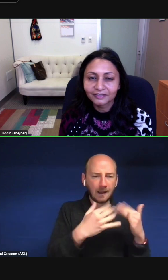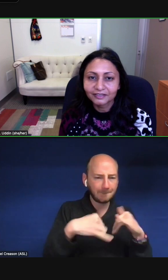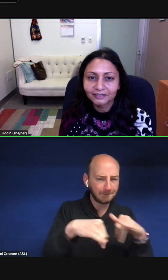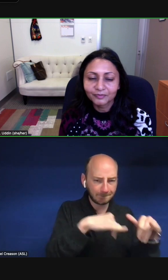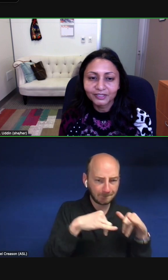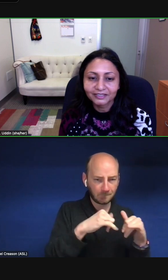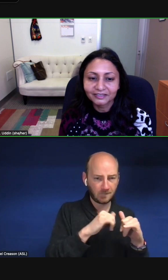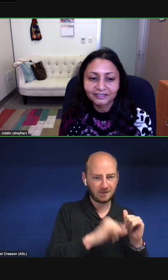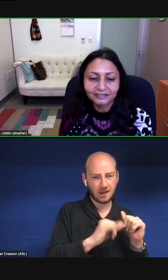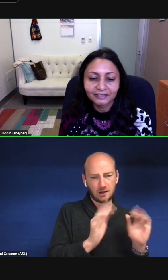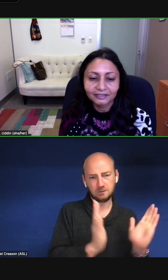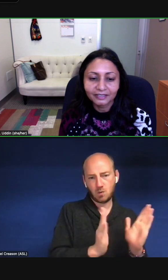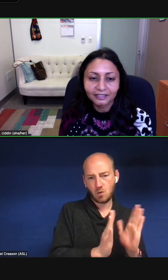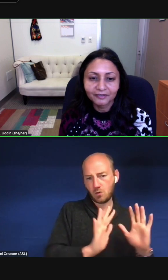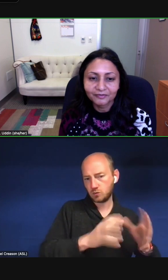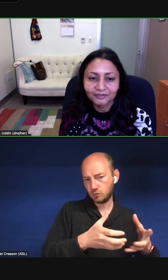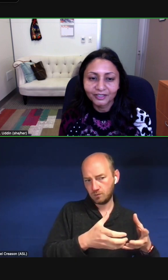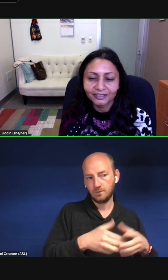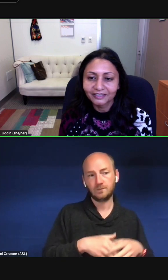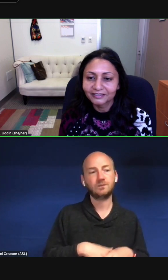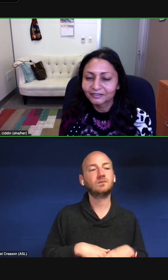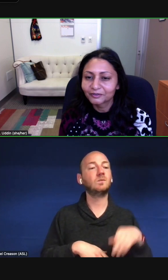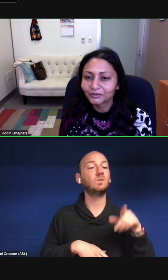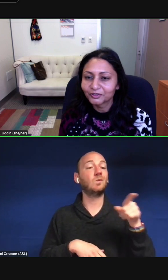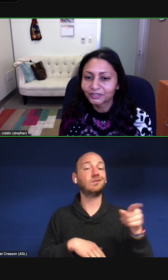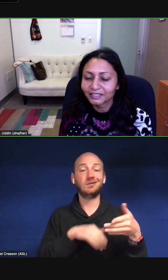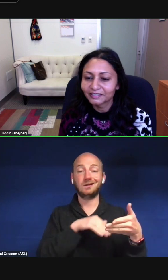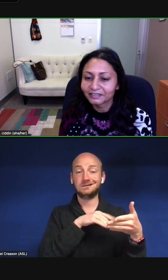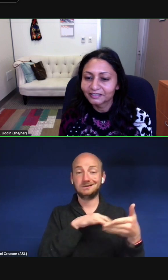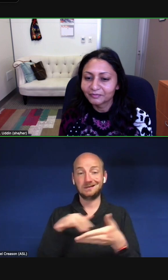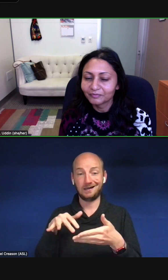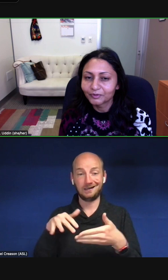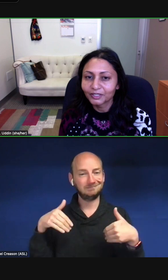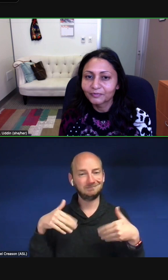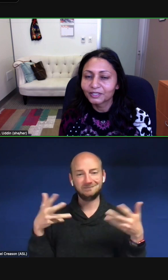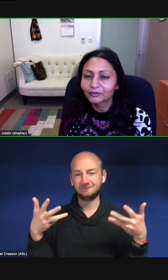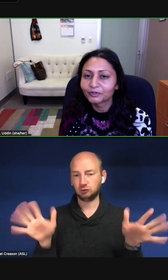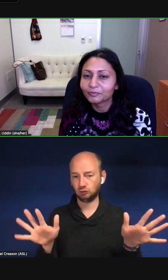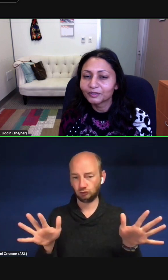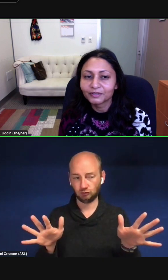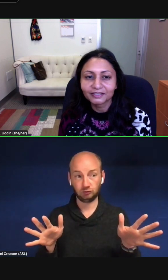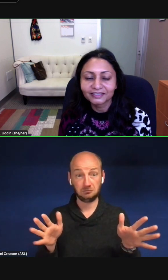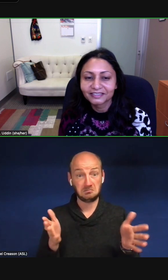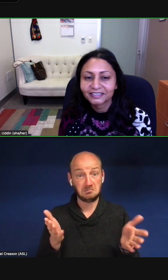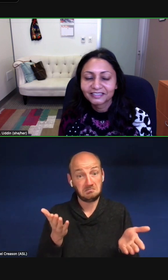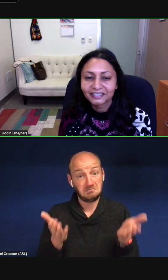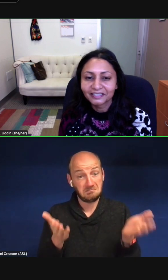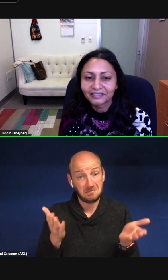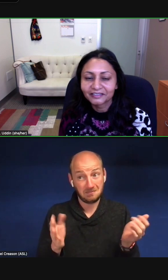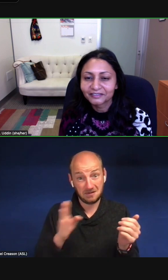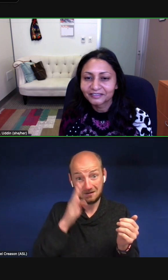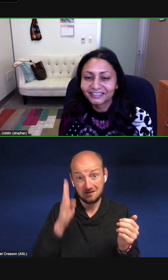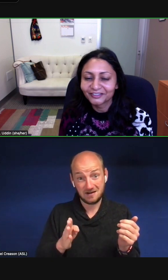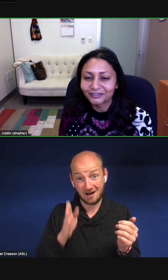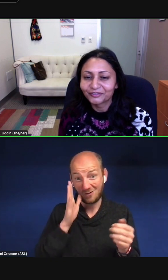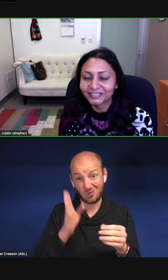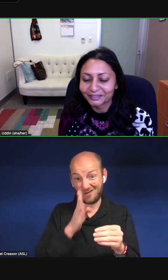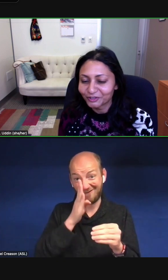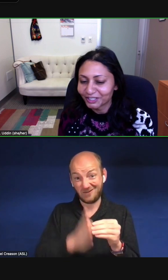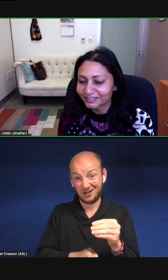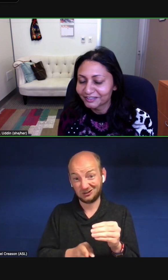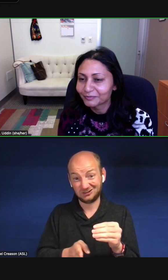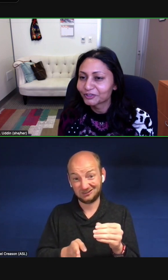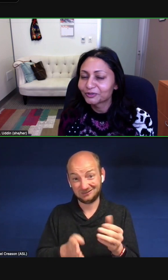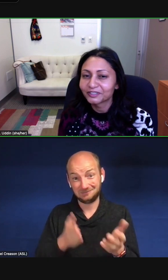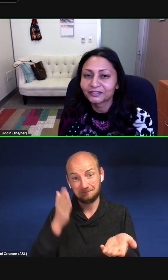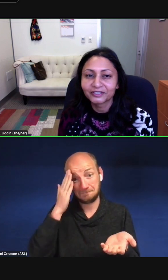a study that's basically not at its conclusion, and perhaps never will be, because a lot of things